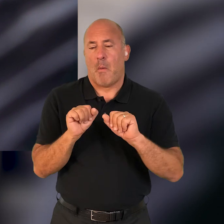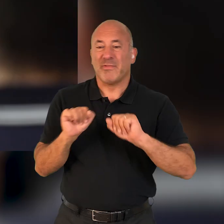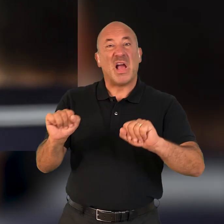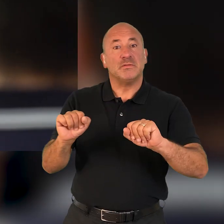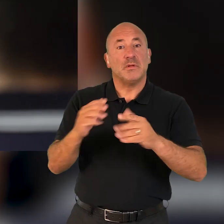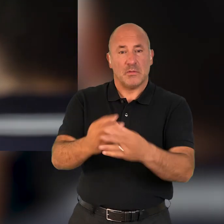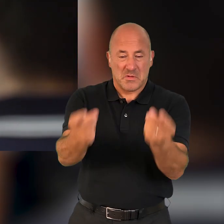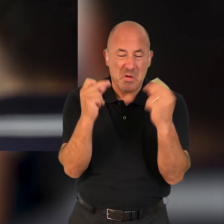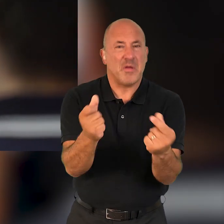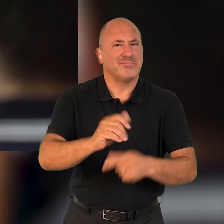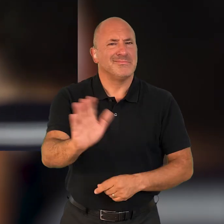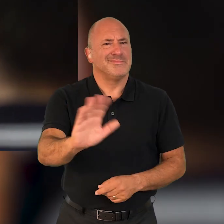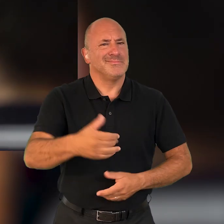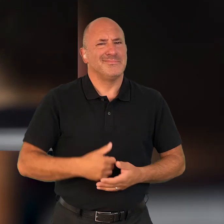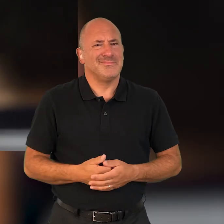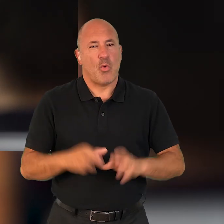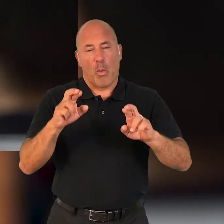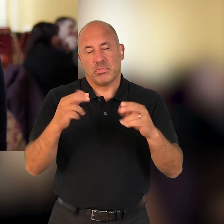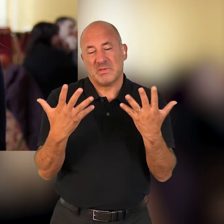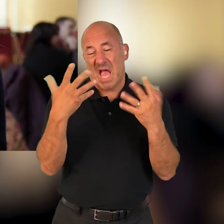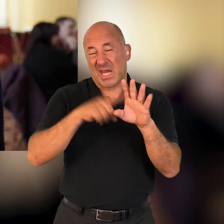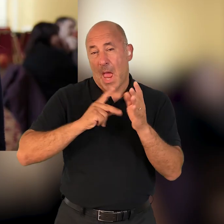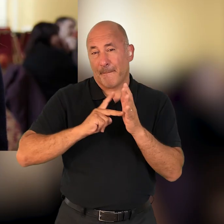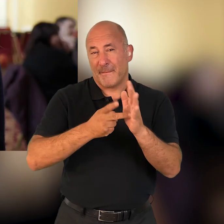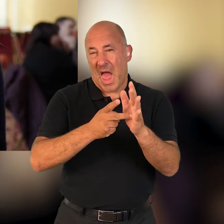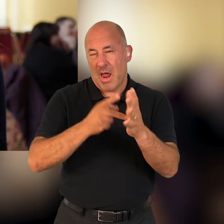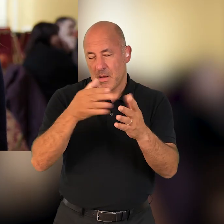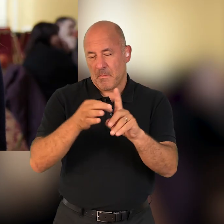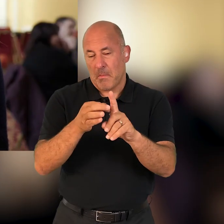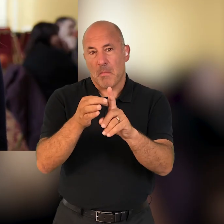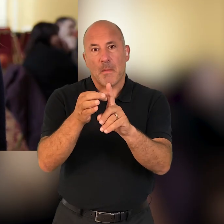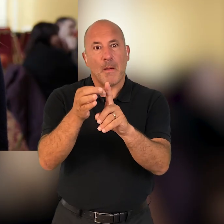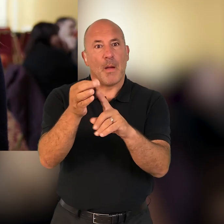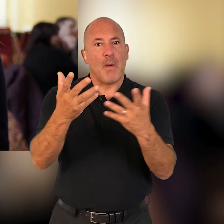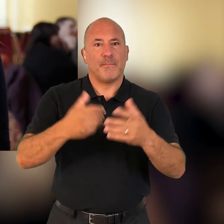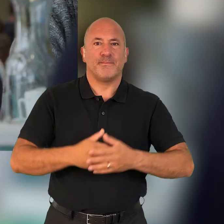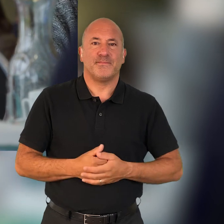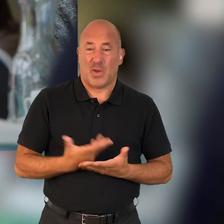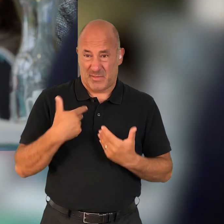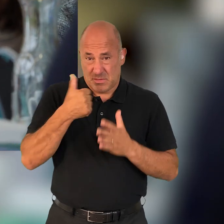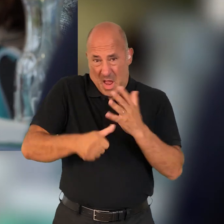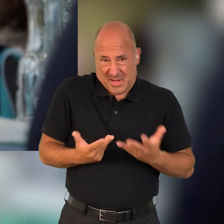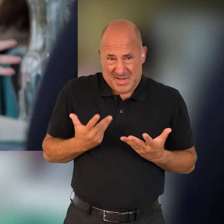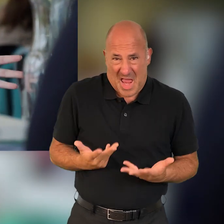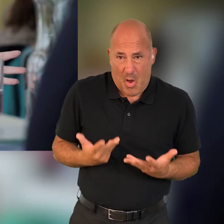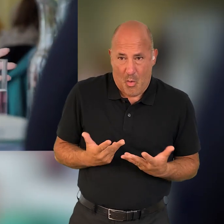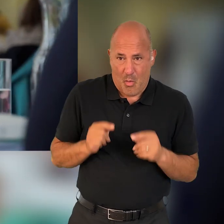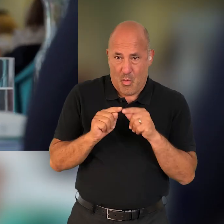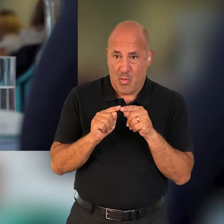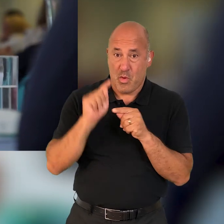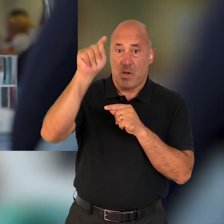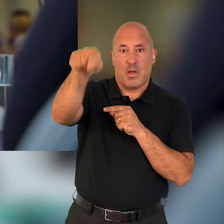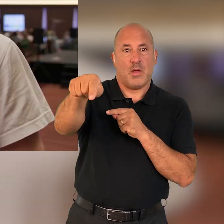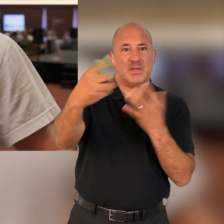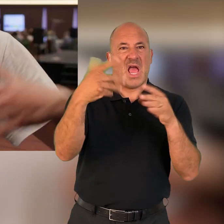staff training. Prevention doesn't happen overnight, but hopefully as part of a 10-year plan, you will see improvements. So if we can implement